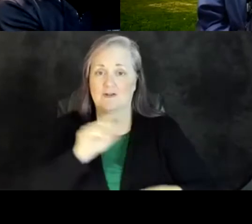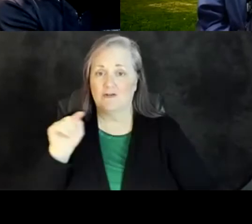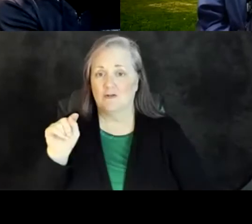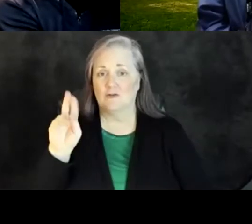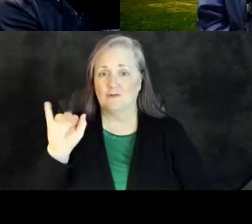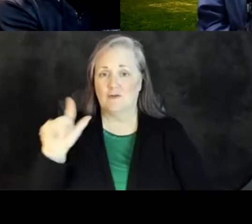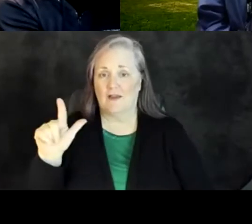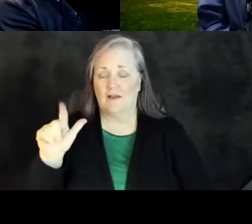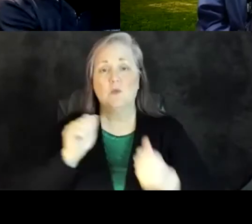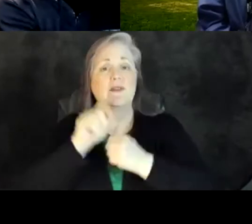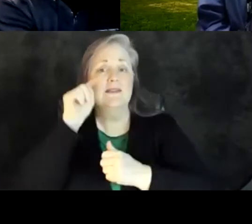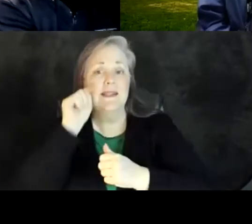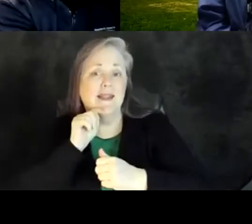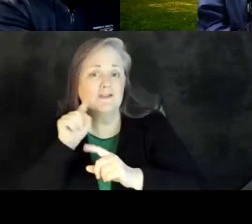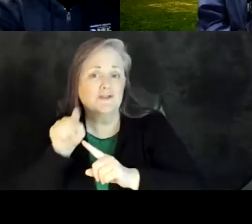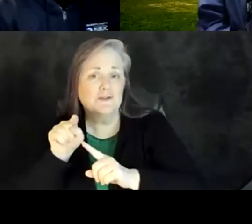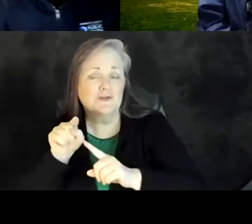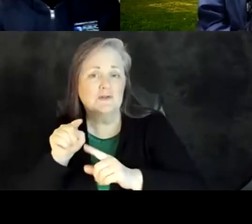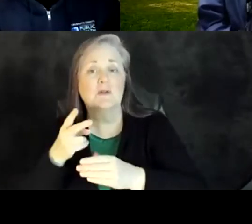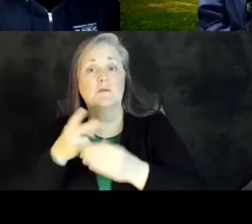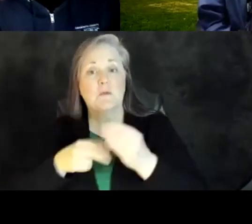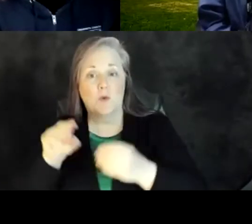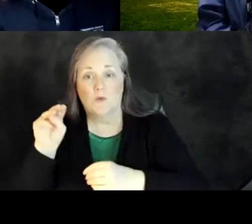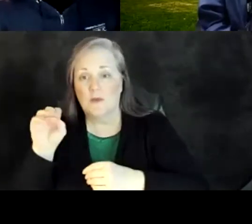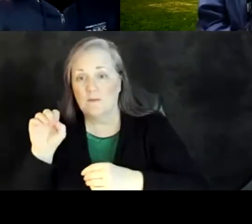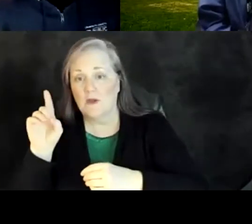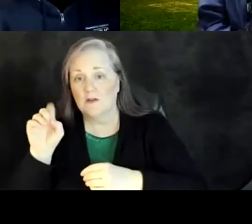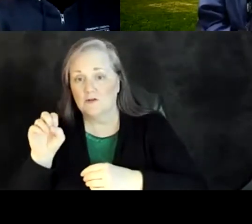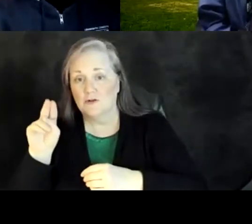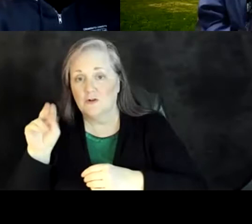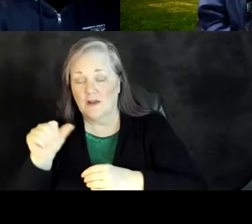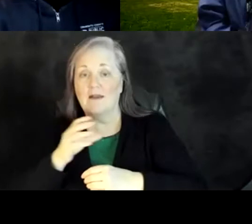teenagers that are occurring with both the Moderna and the